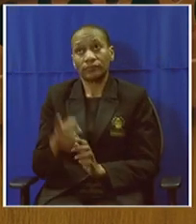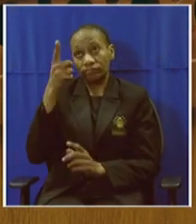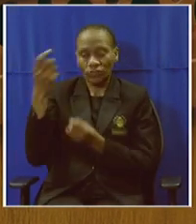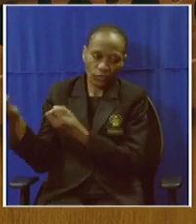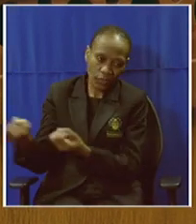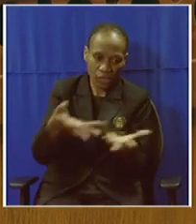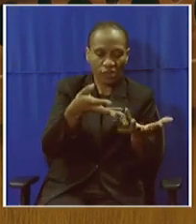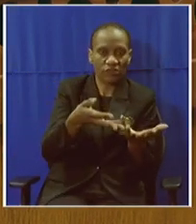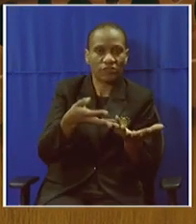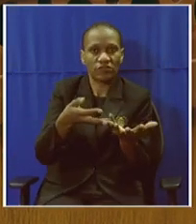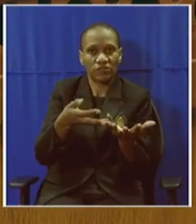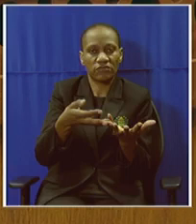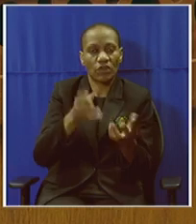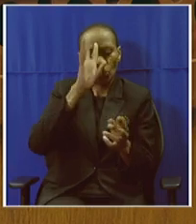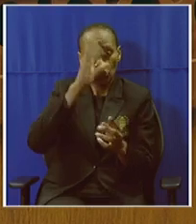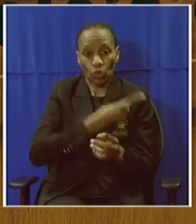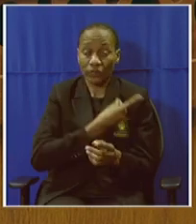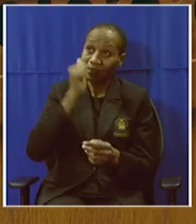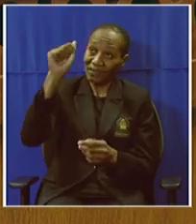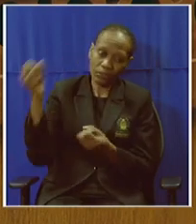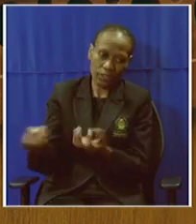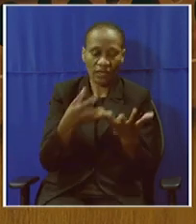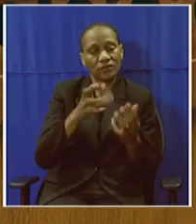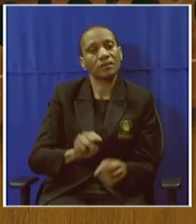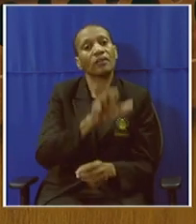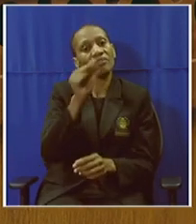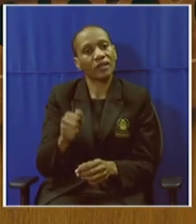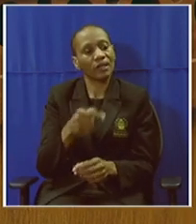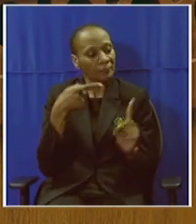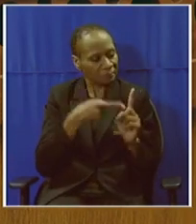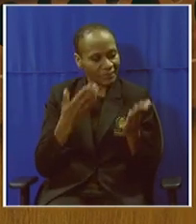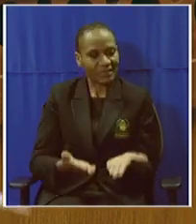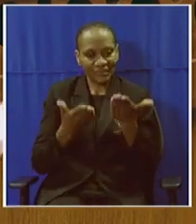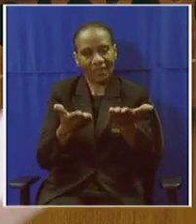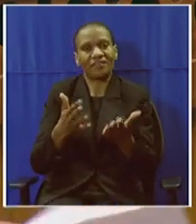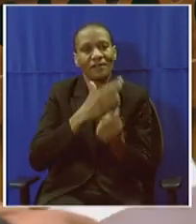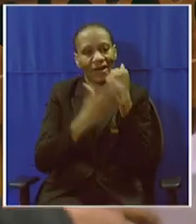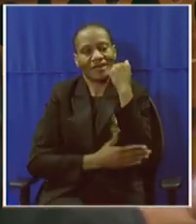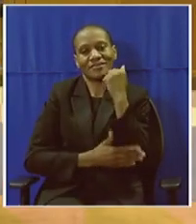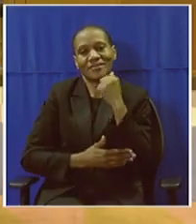Africa its greatest daughter in the service of the country.